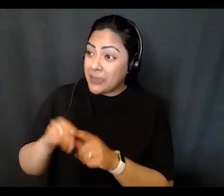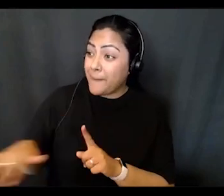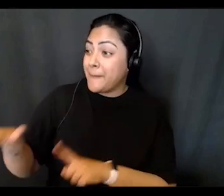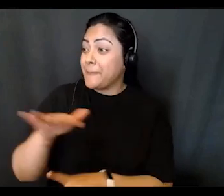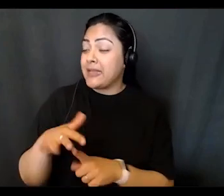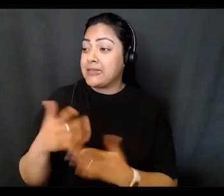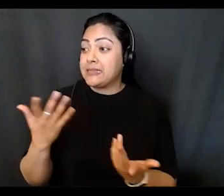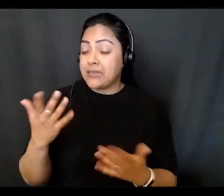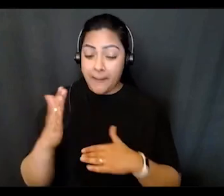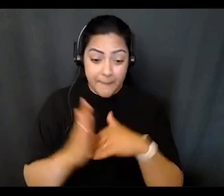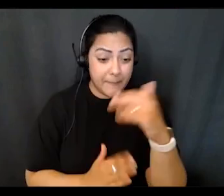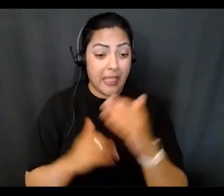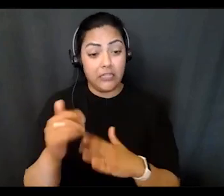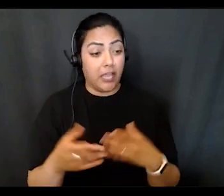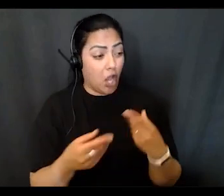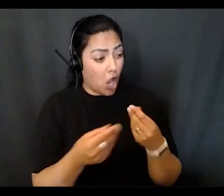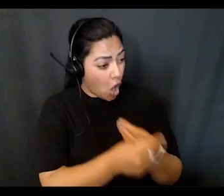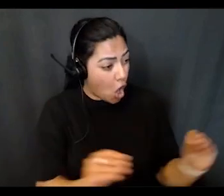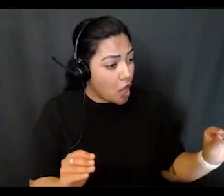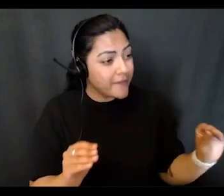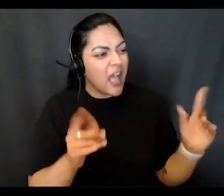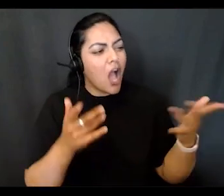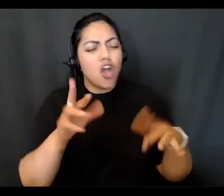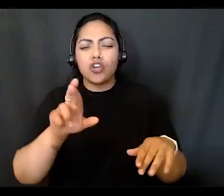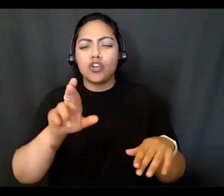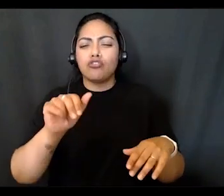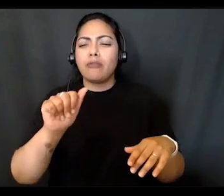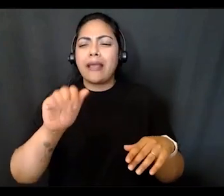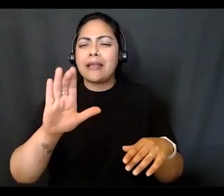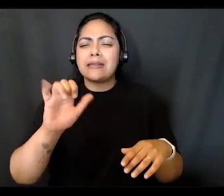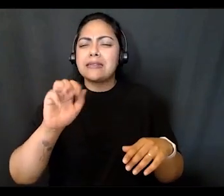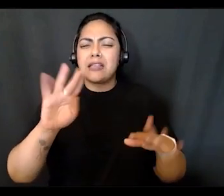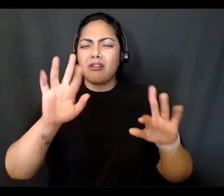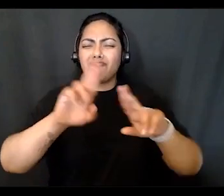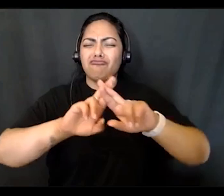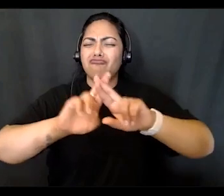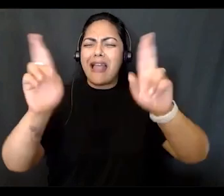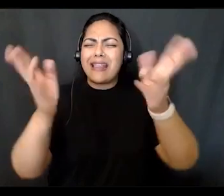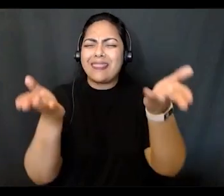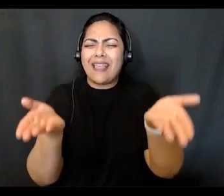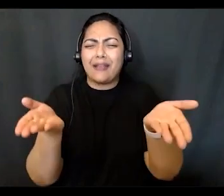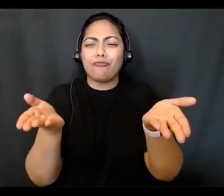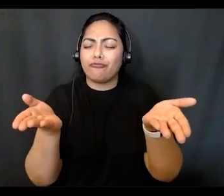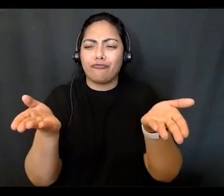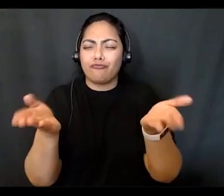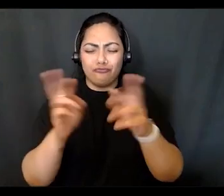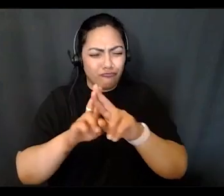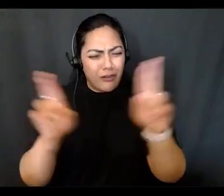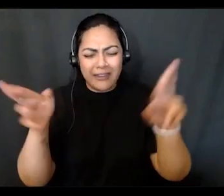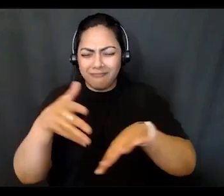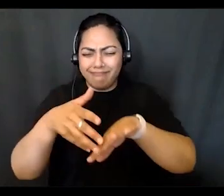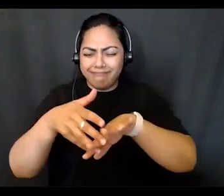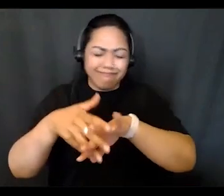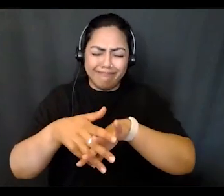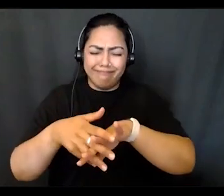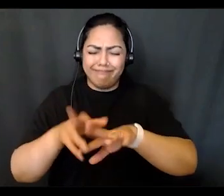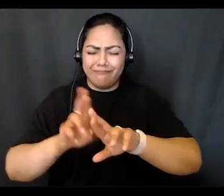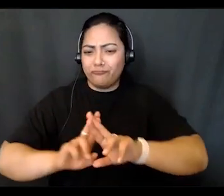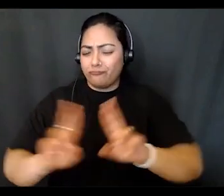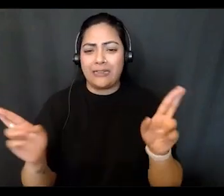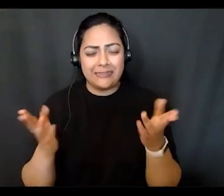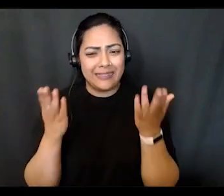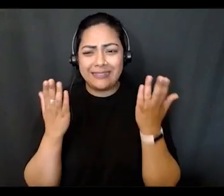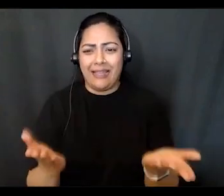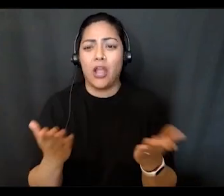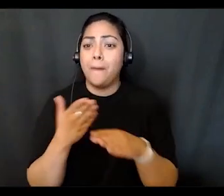structure where racism pre-exceeds us, right? It happens. It's there before we even get to the room. And all